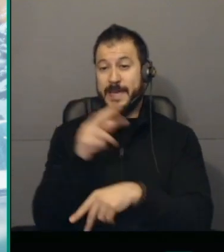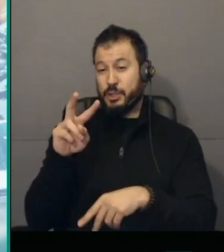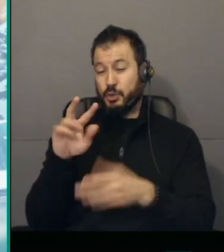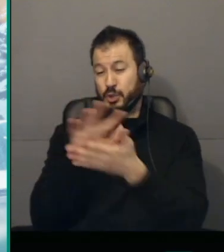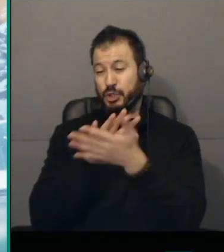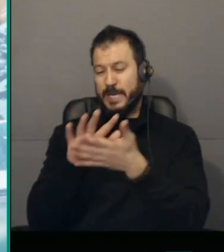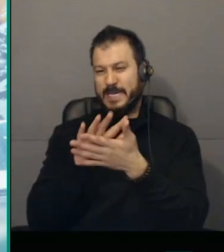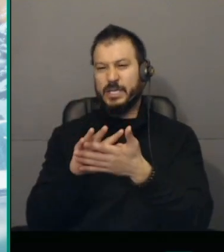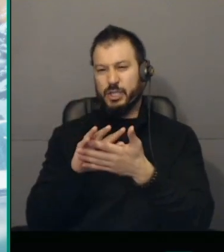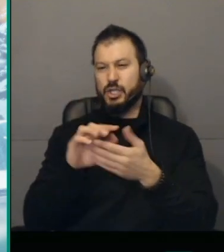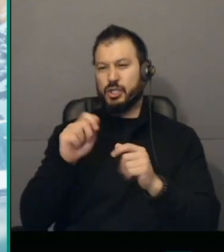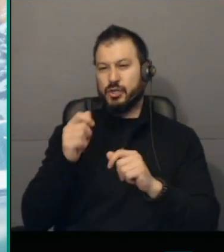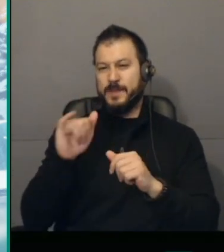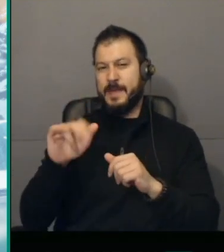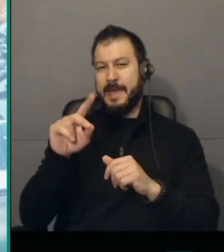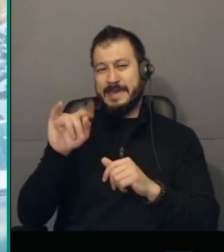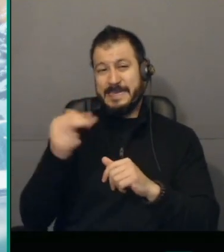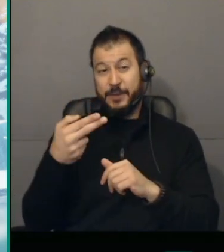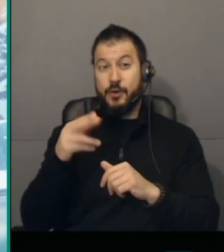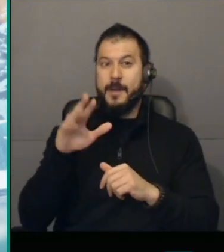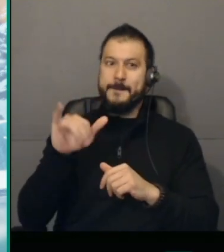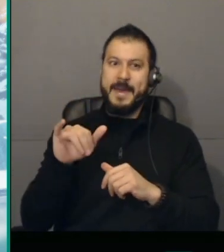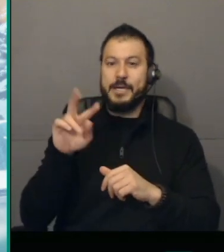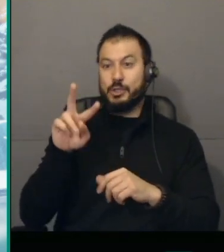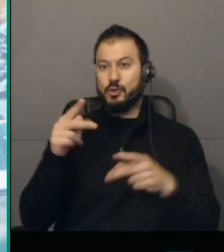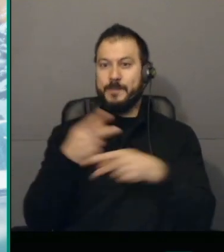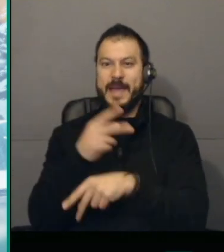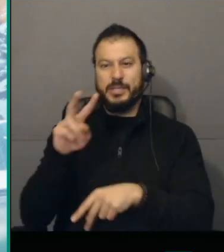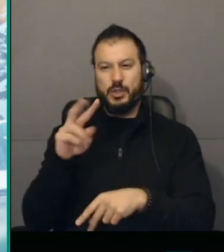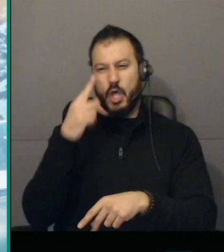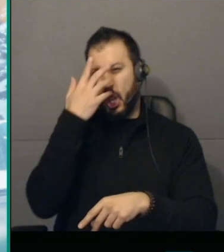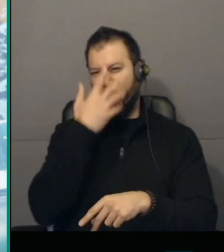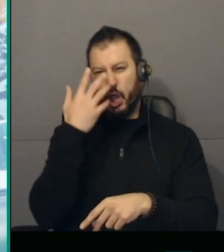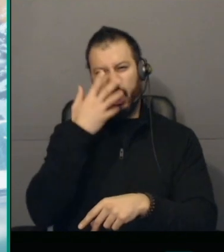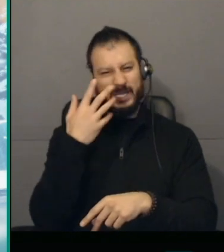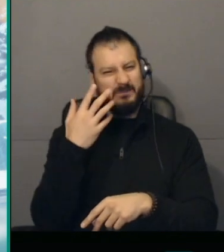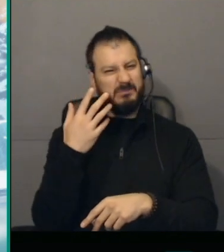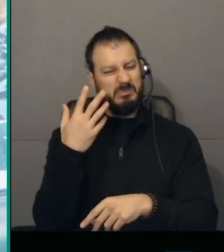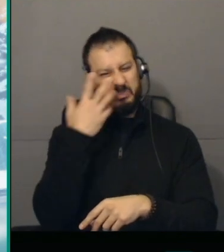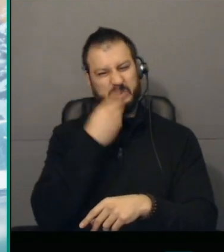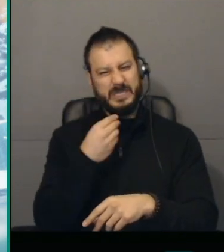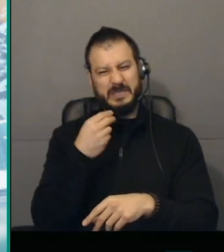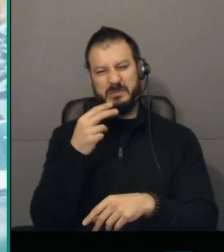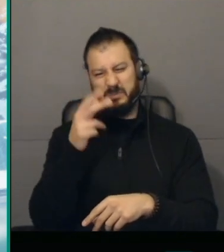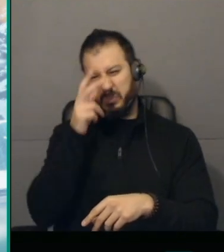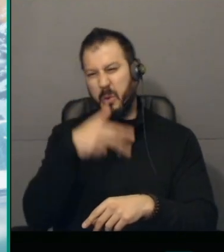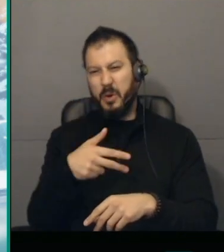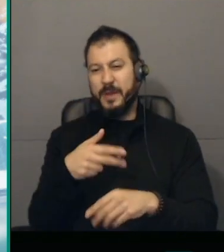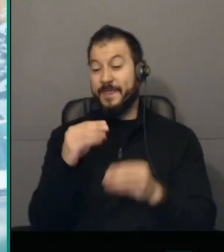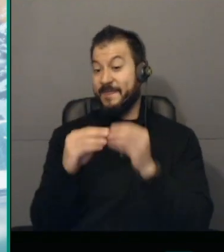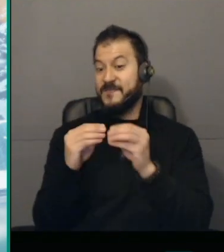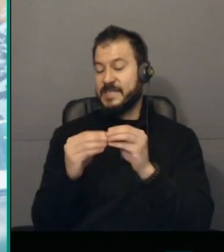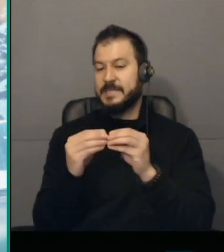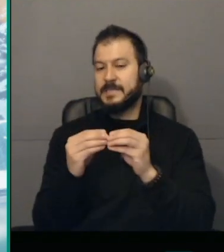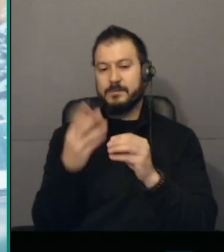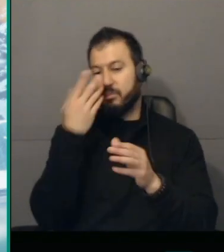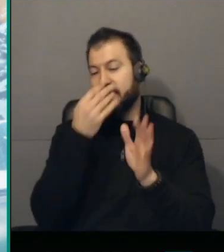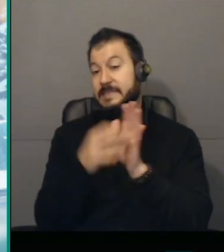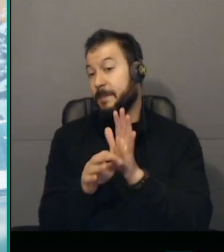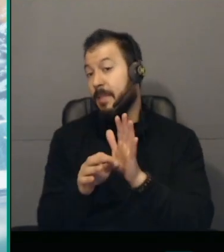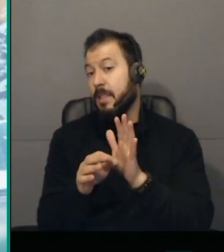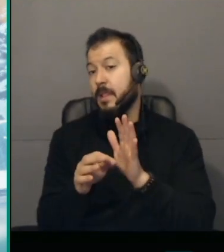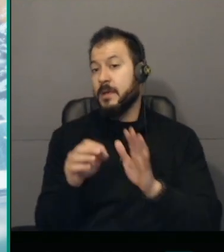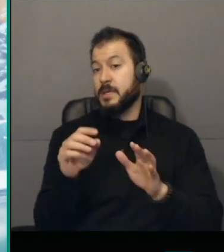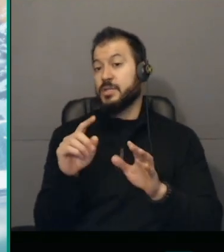used, it effectively turned that dither into a 2x2 pixel block, which ended up looking quite poor. The fix here was pretty